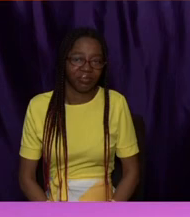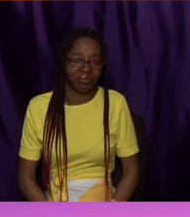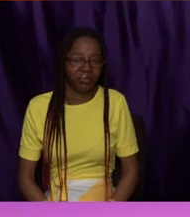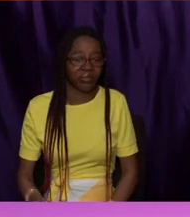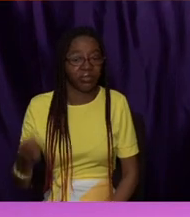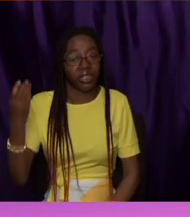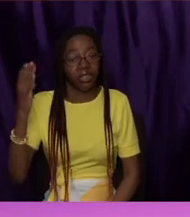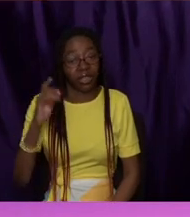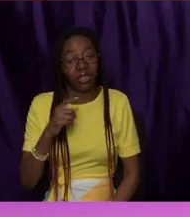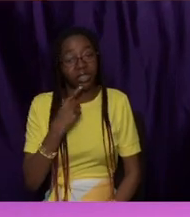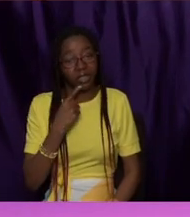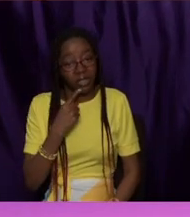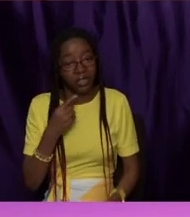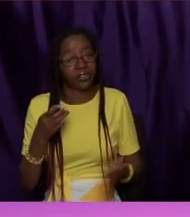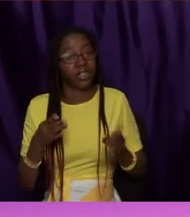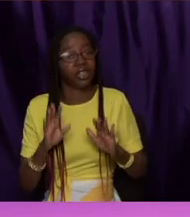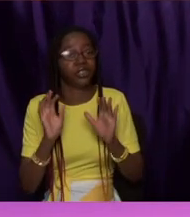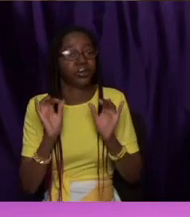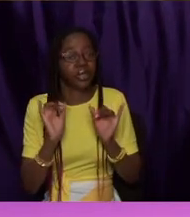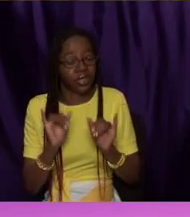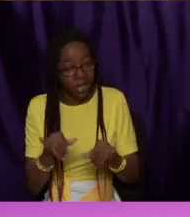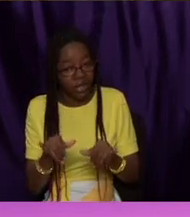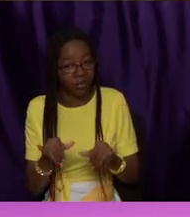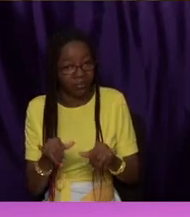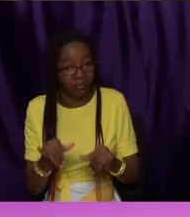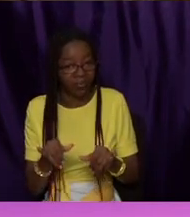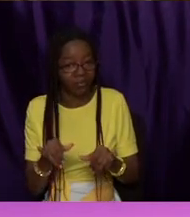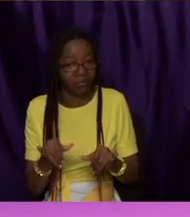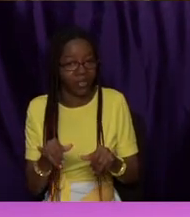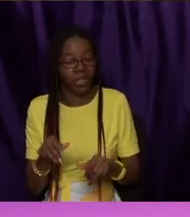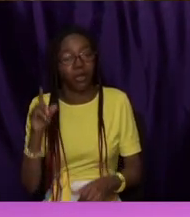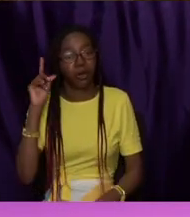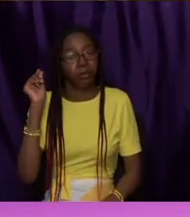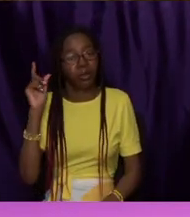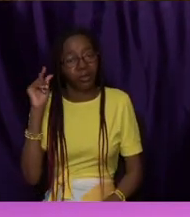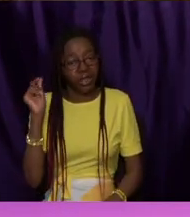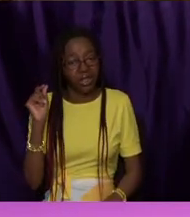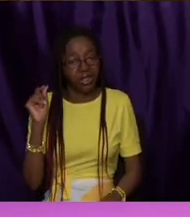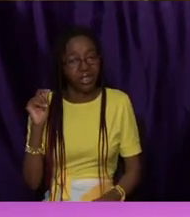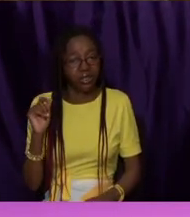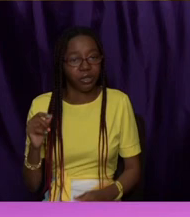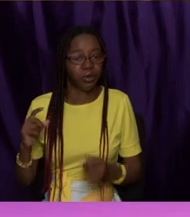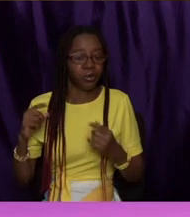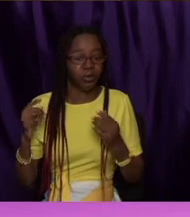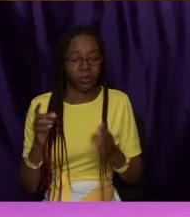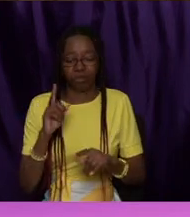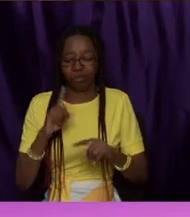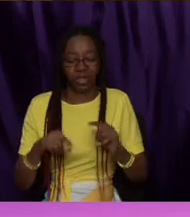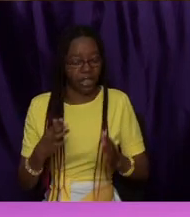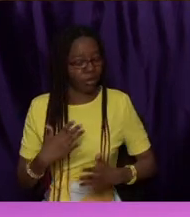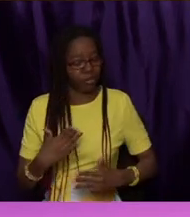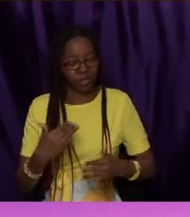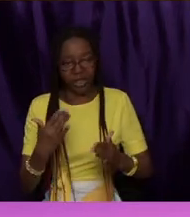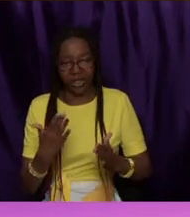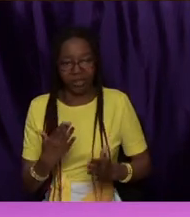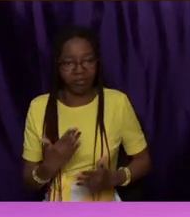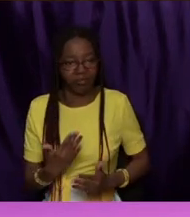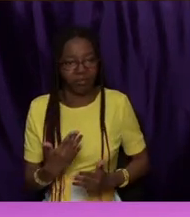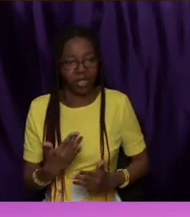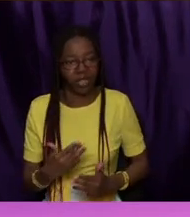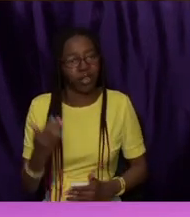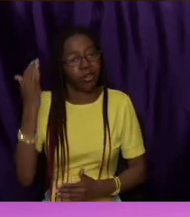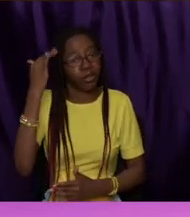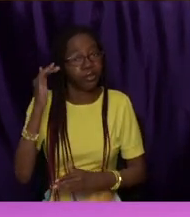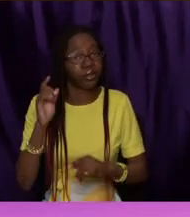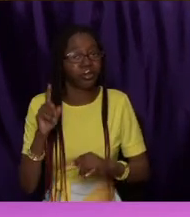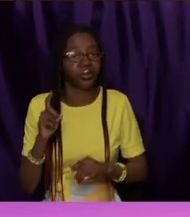God said, if I let you stay in it, Moses will suffocate you. You know you